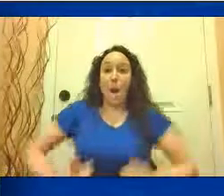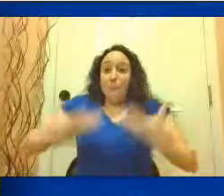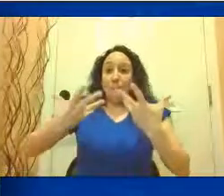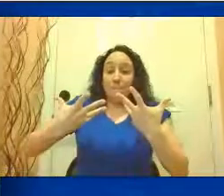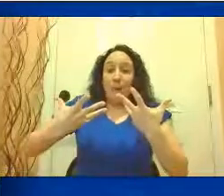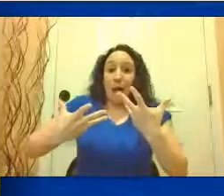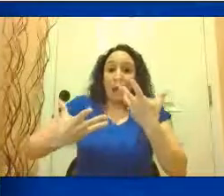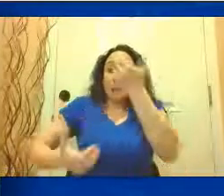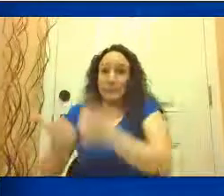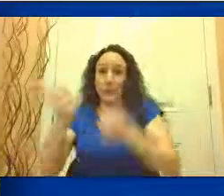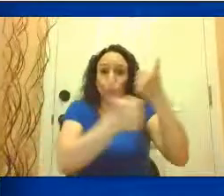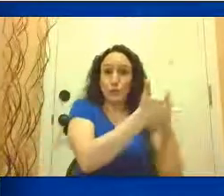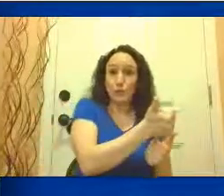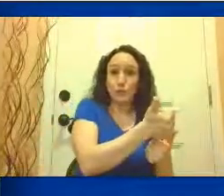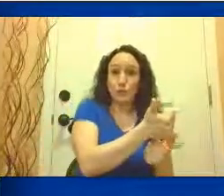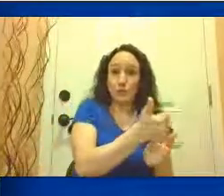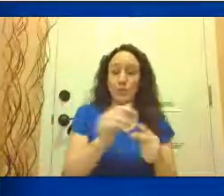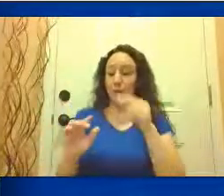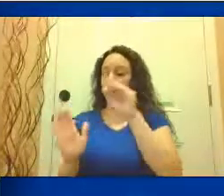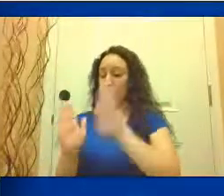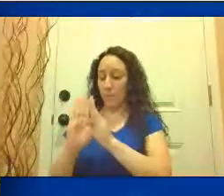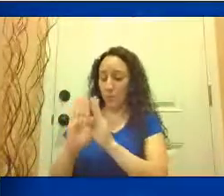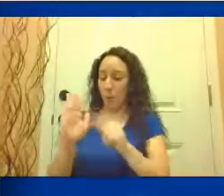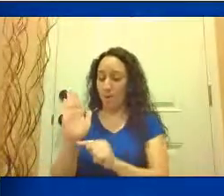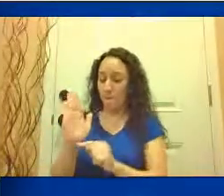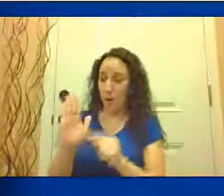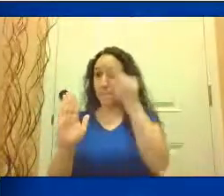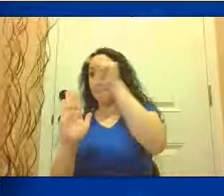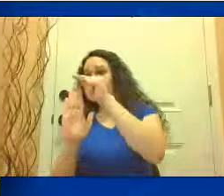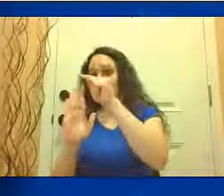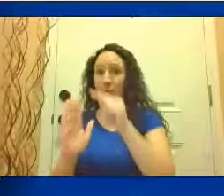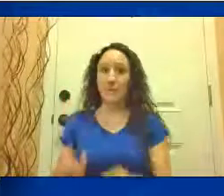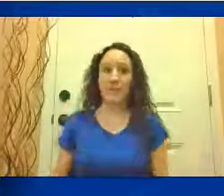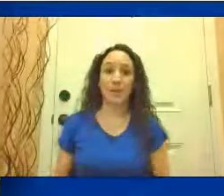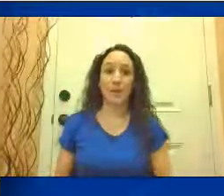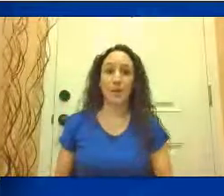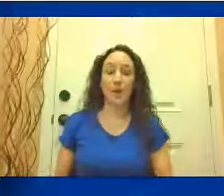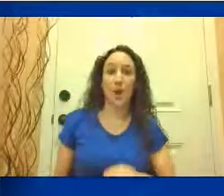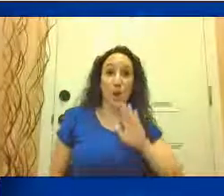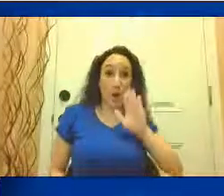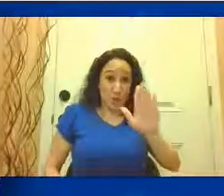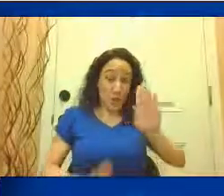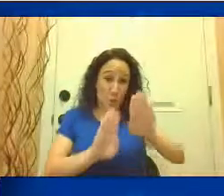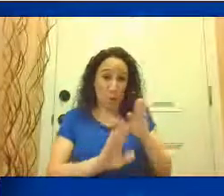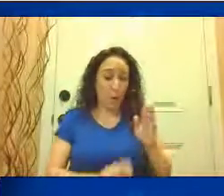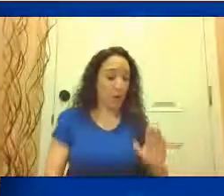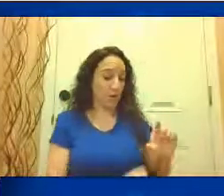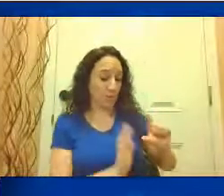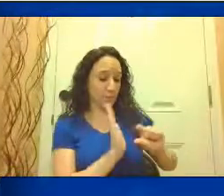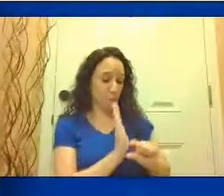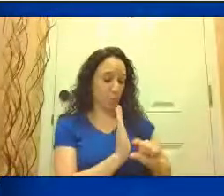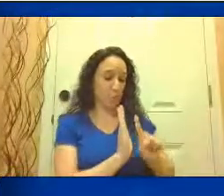tall each door is from the very bottom to the tippy top. Your door, brother, is